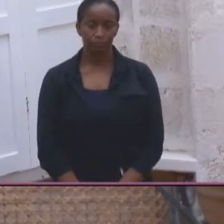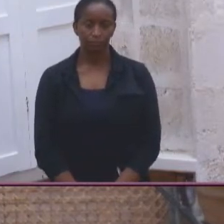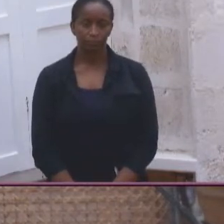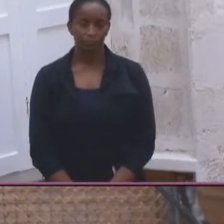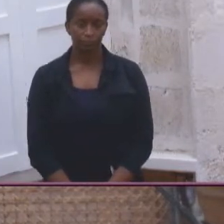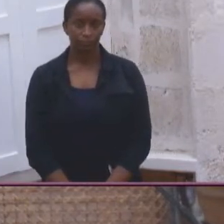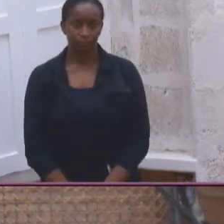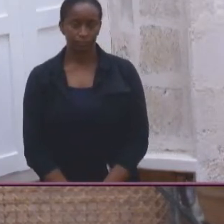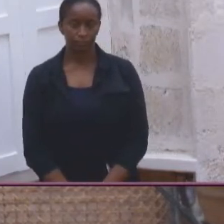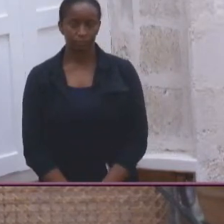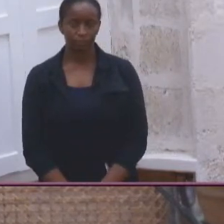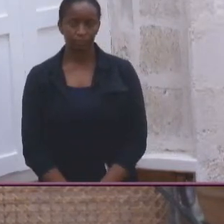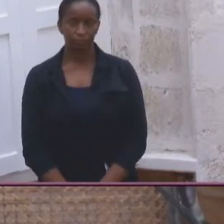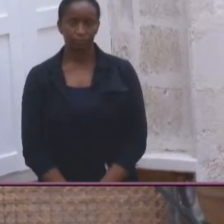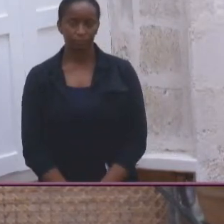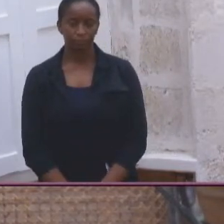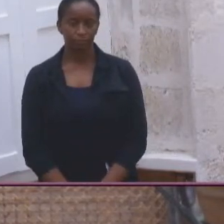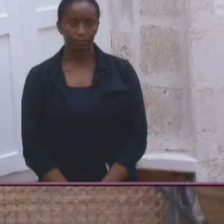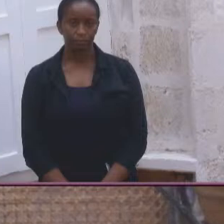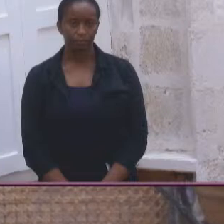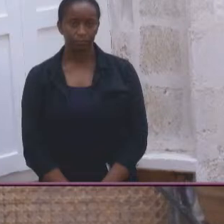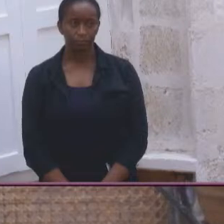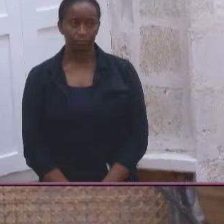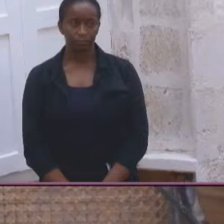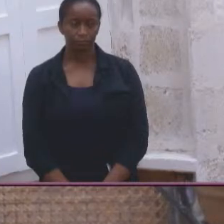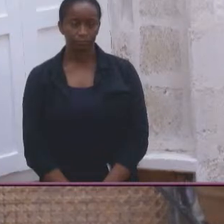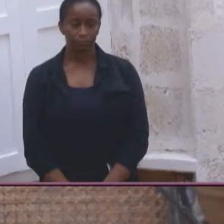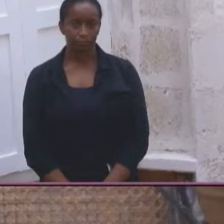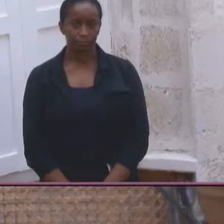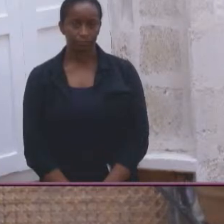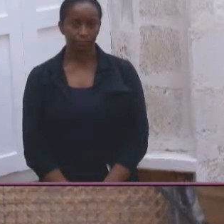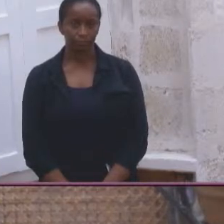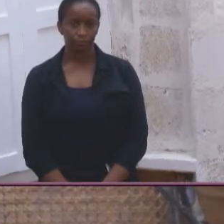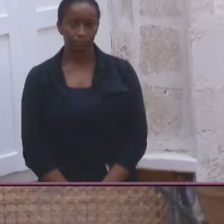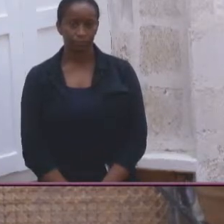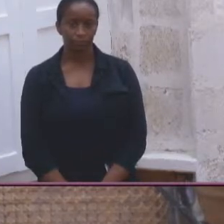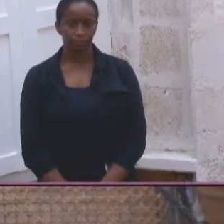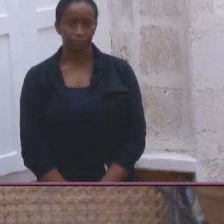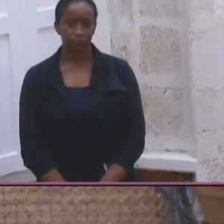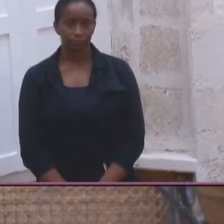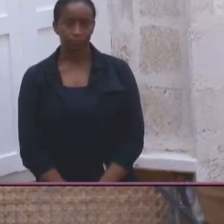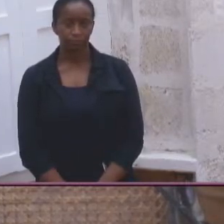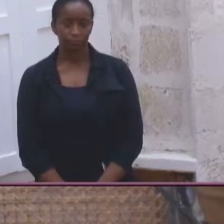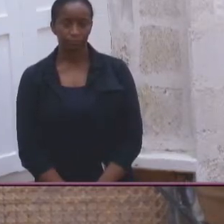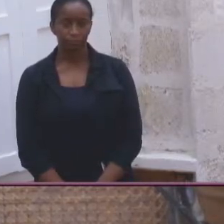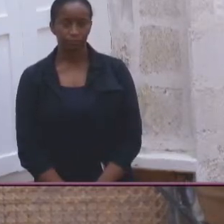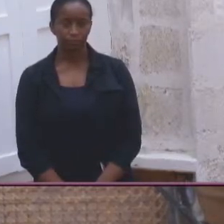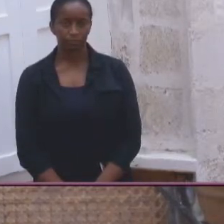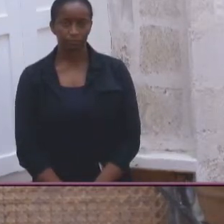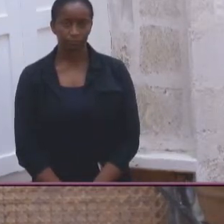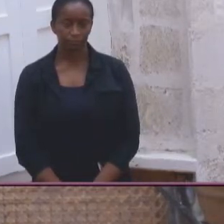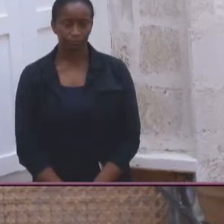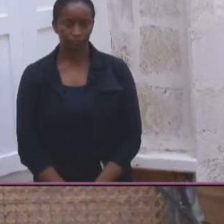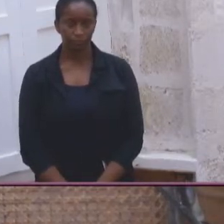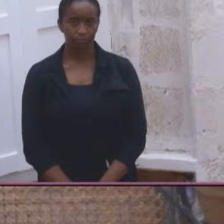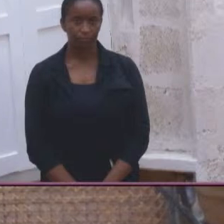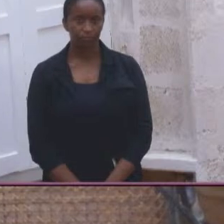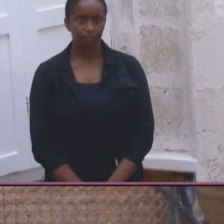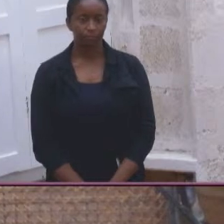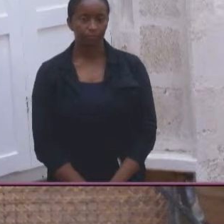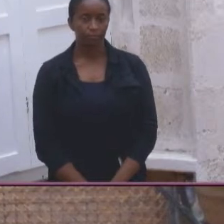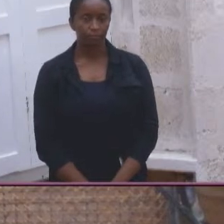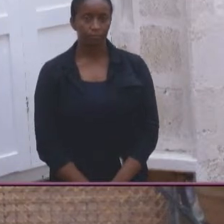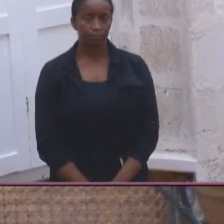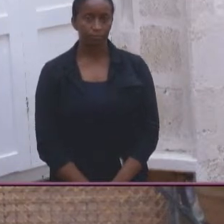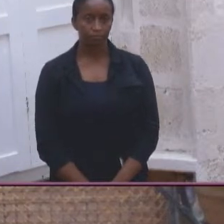up, you should keep it clean. But in terms of placing this penalty on the land